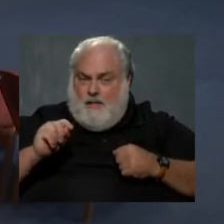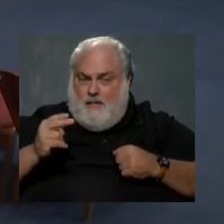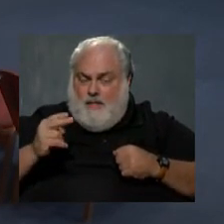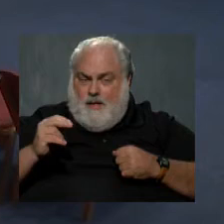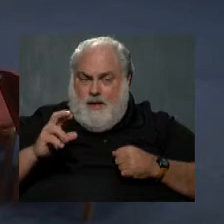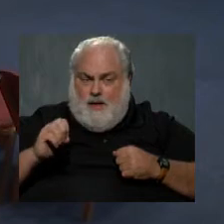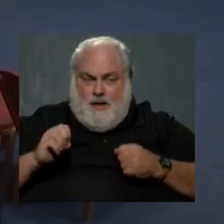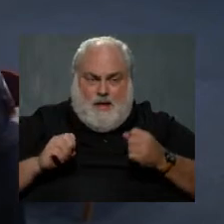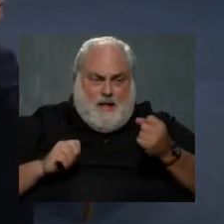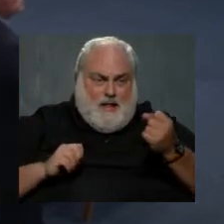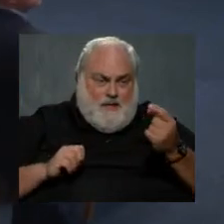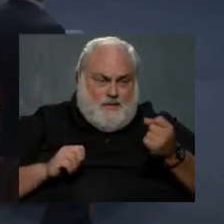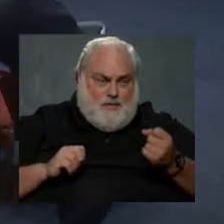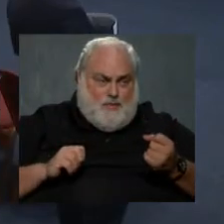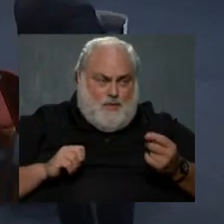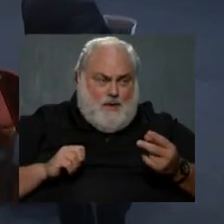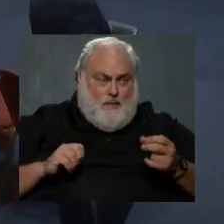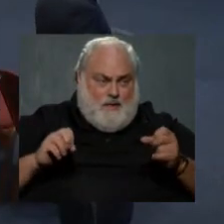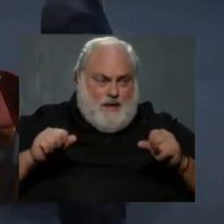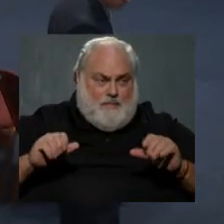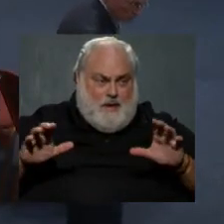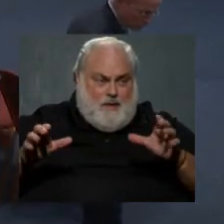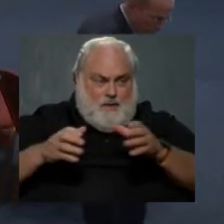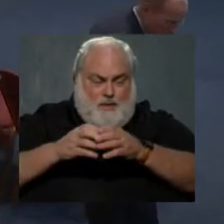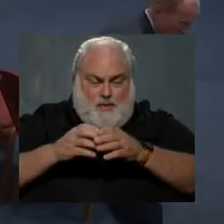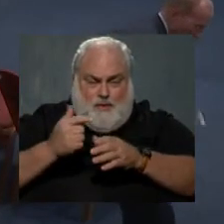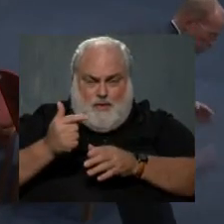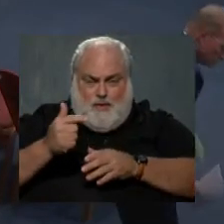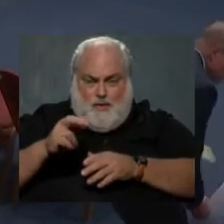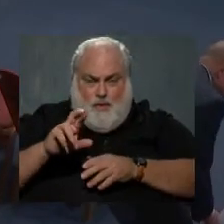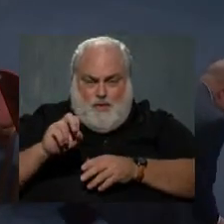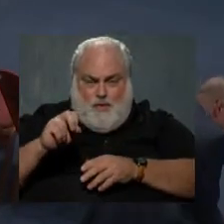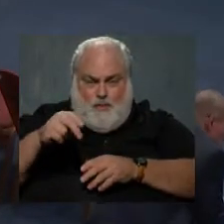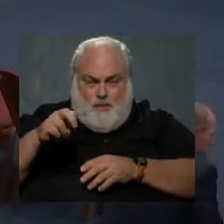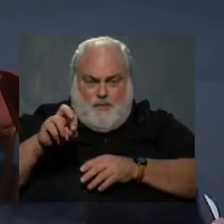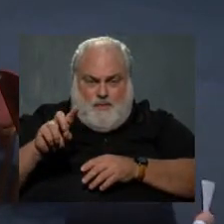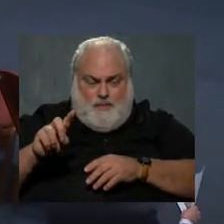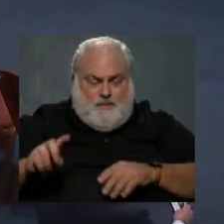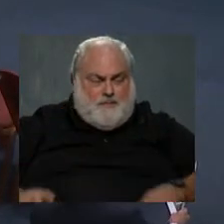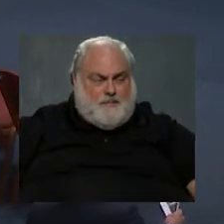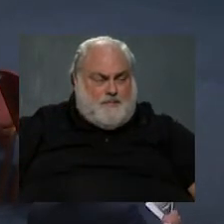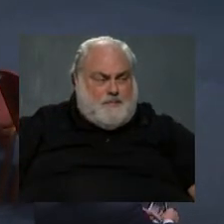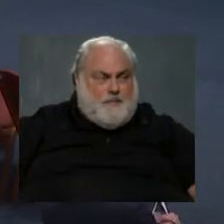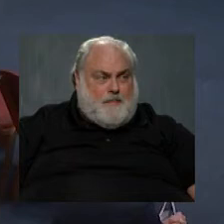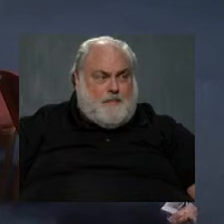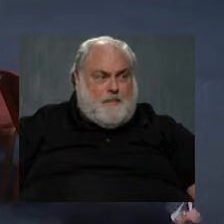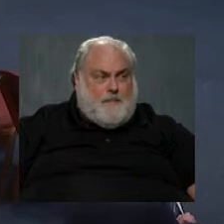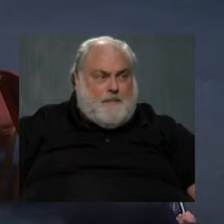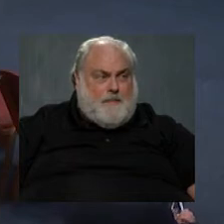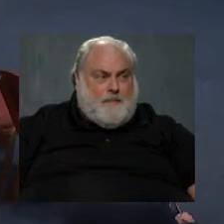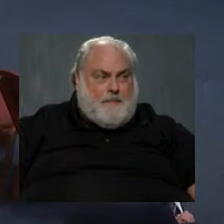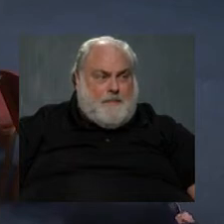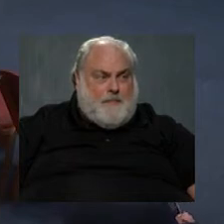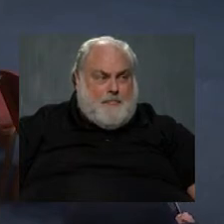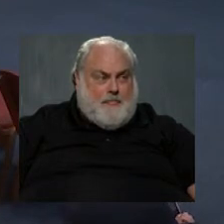11 and 12 can be grouped. I'm sorry? They can be grouped. They'll have to be read separately, but they can be grouped.